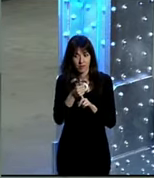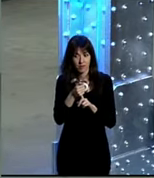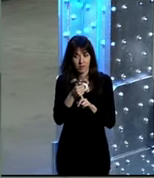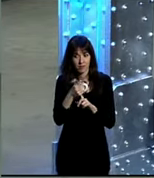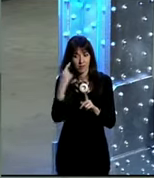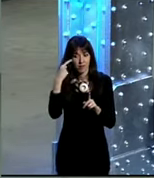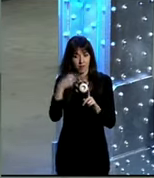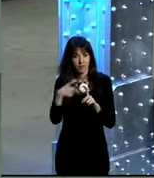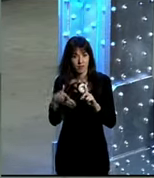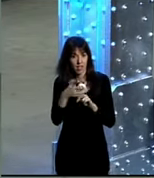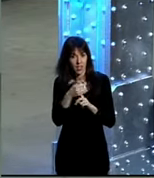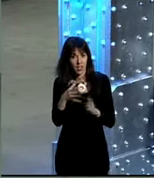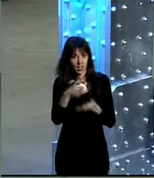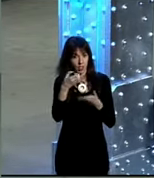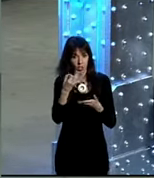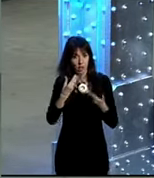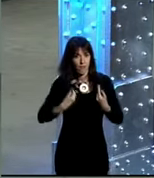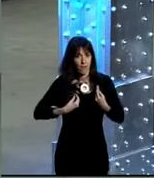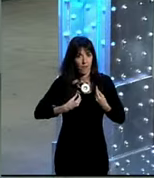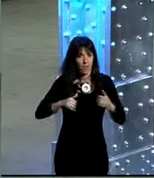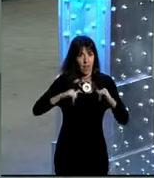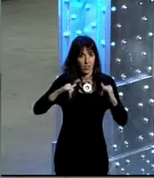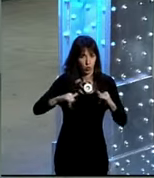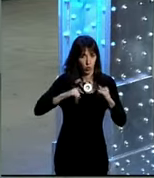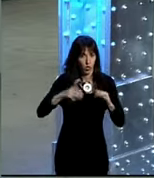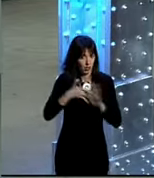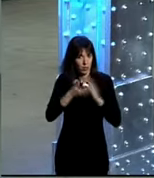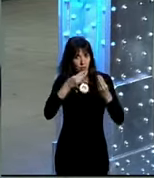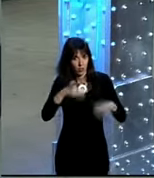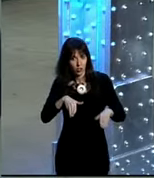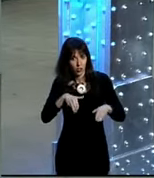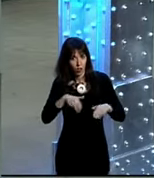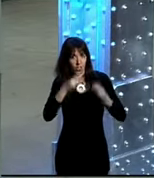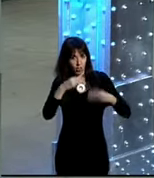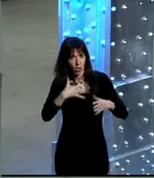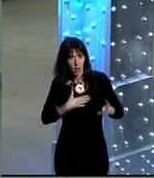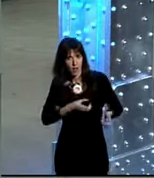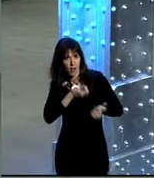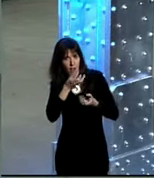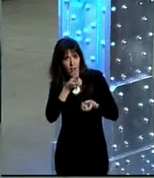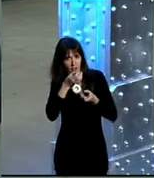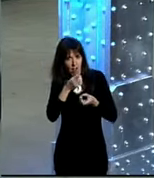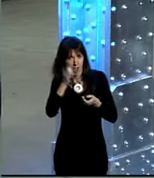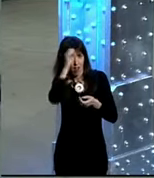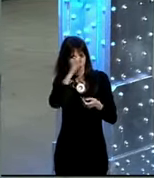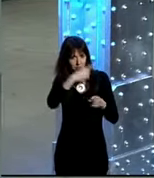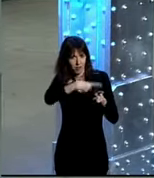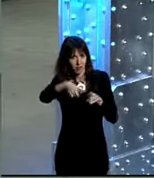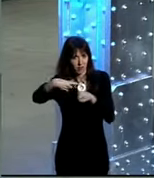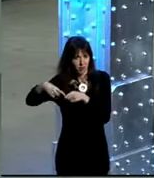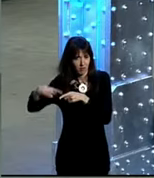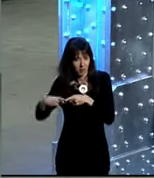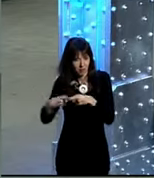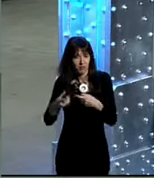got access to different aspects of the history of the area. For instance, the first cache told the story of the first manor to ever be built